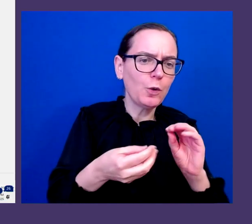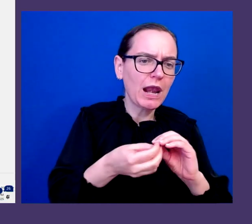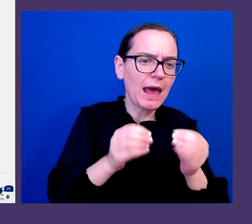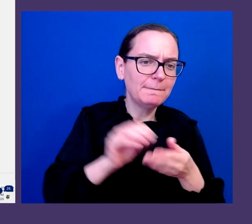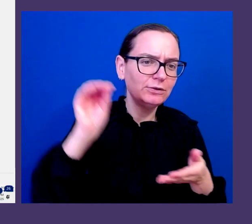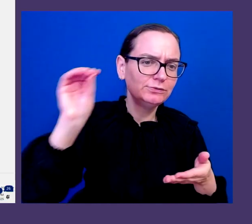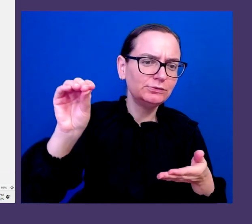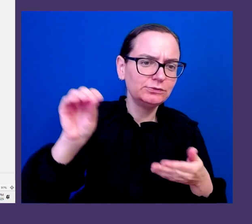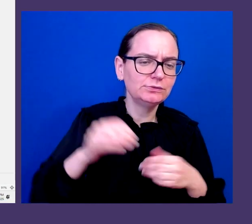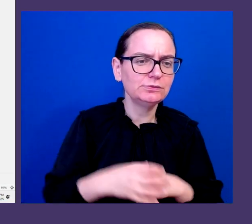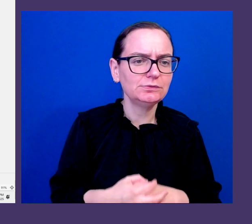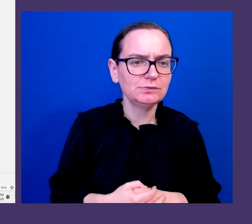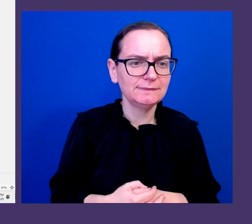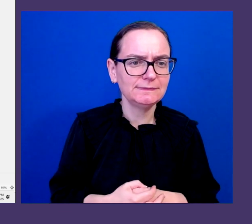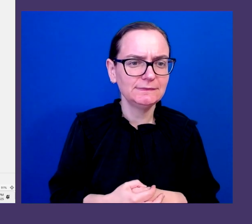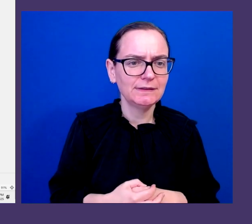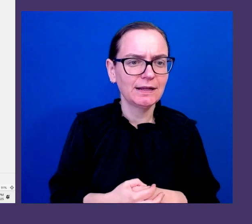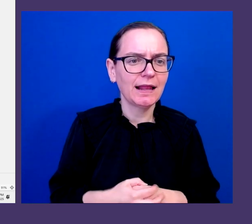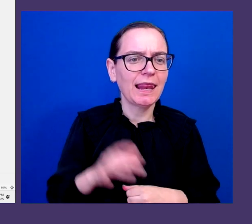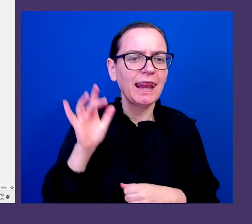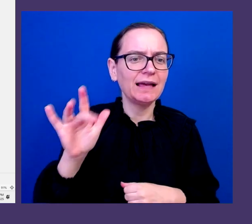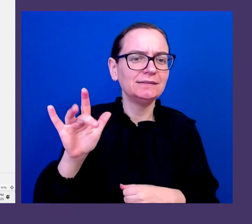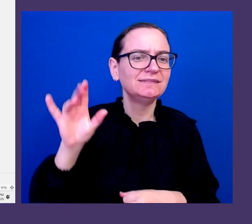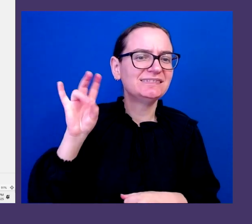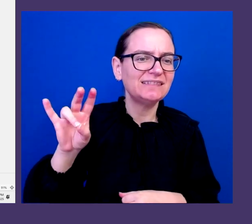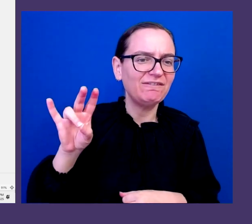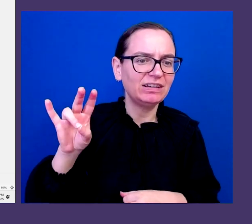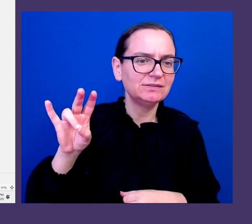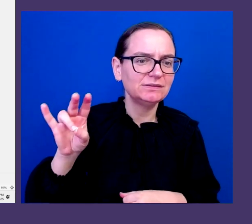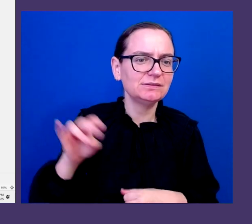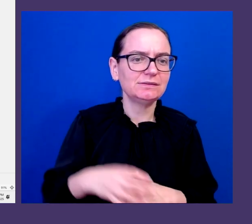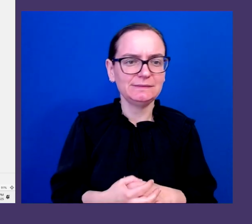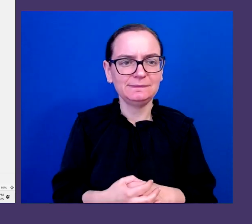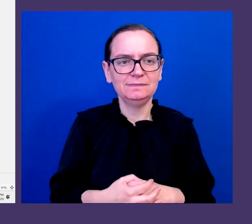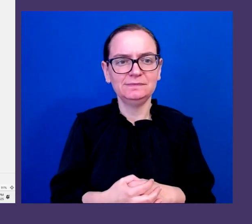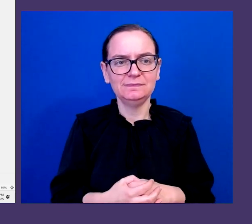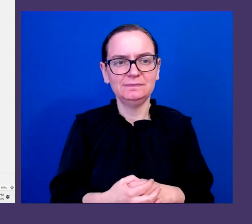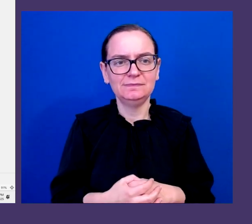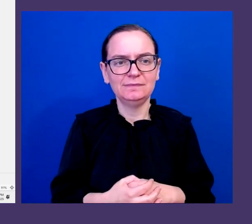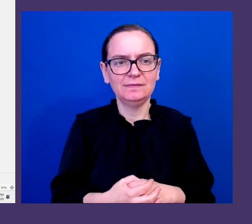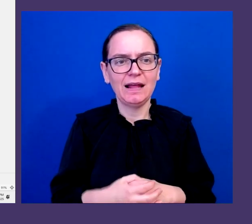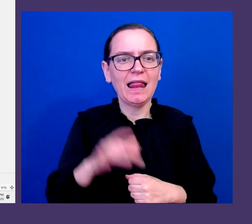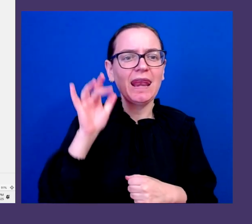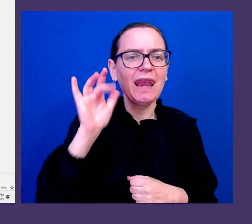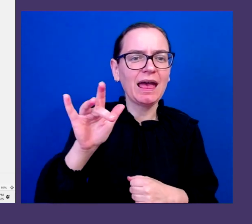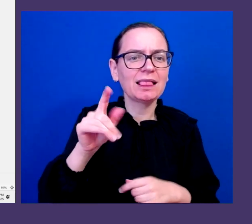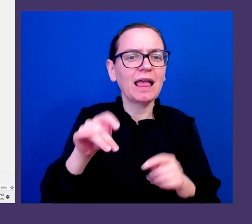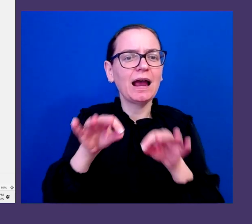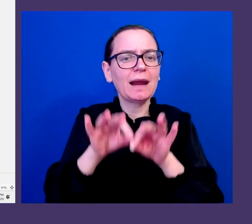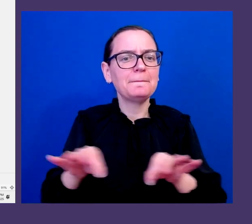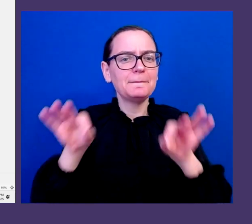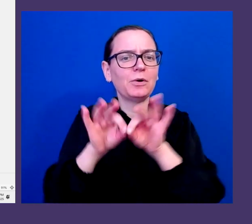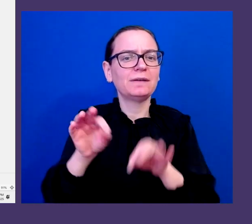Click 7. Numbers populate around Click the the screen. importance of disability data in AI models.